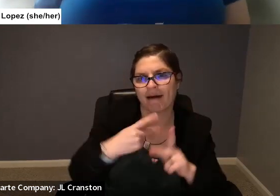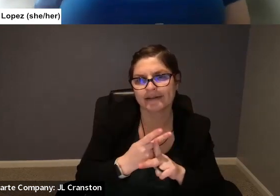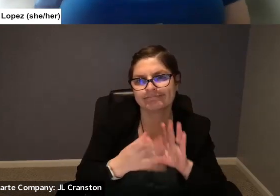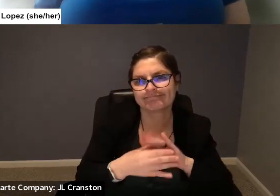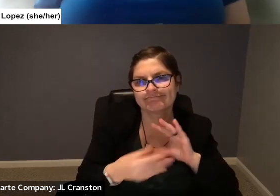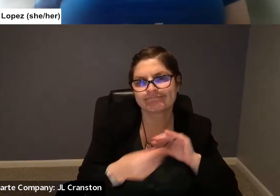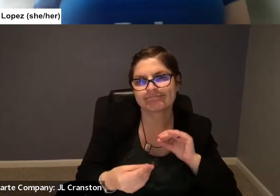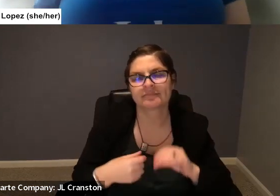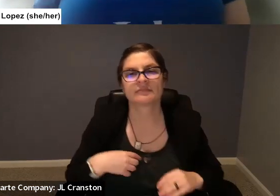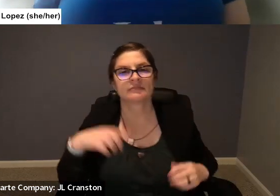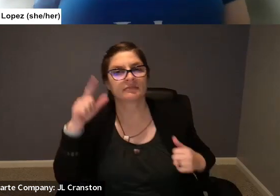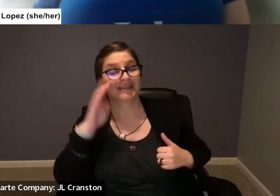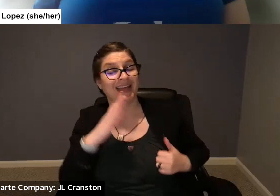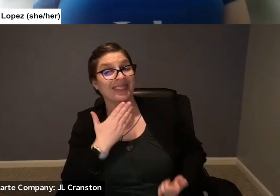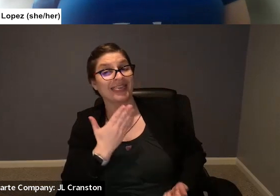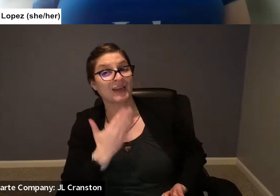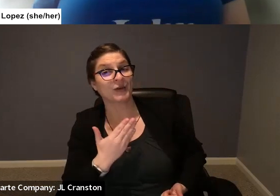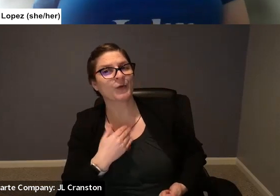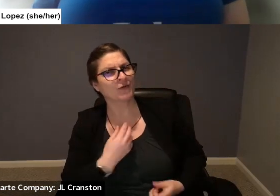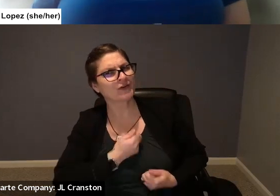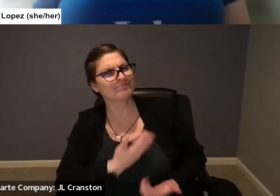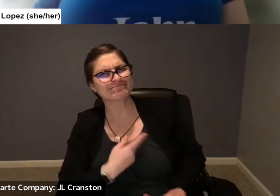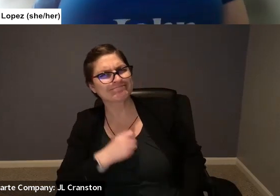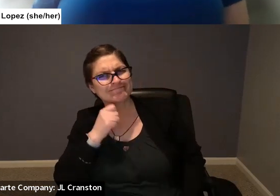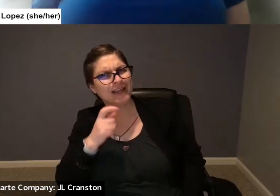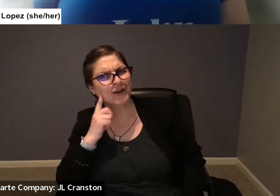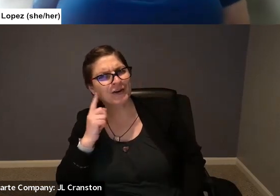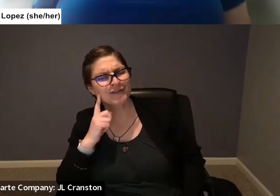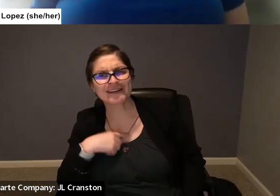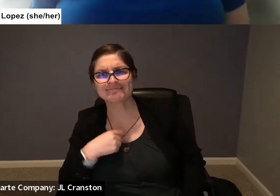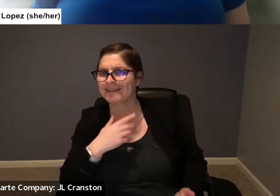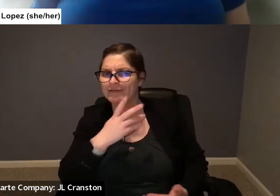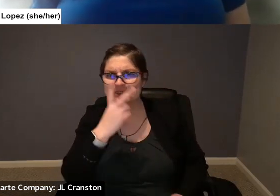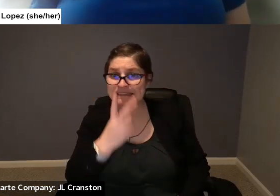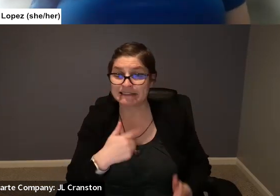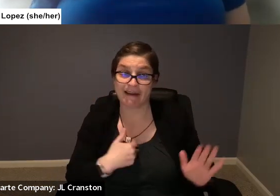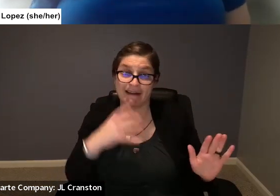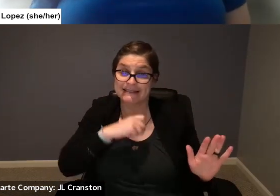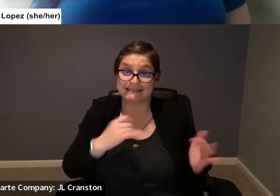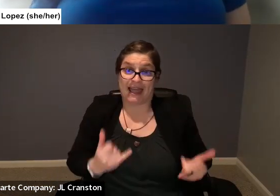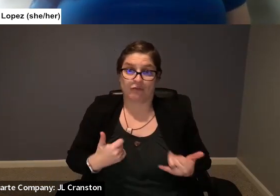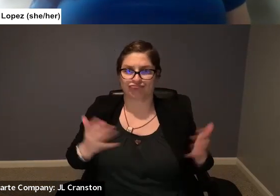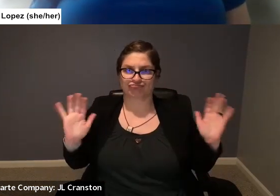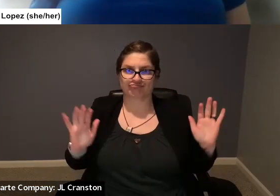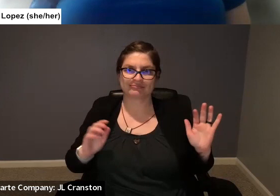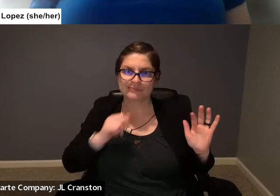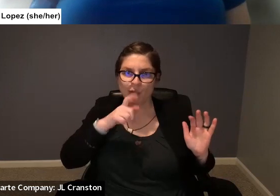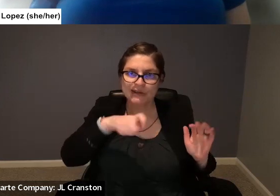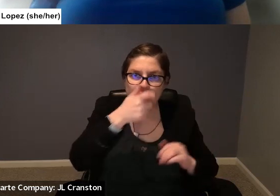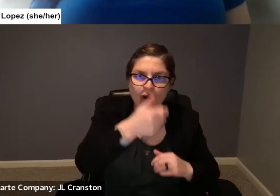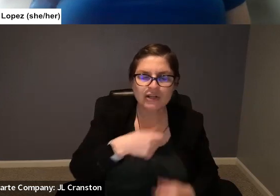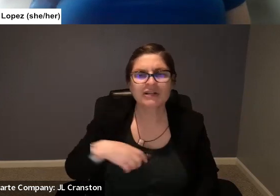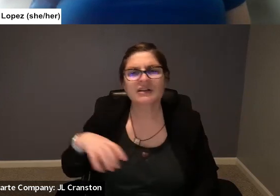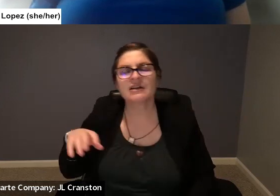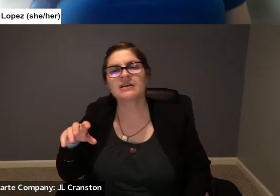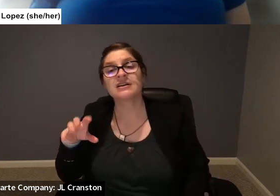Thanks for sharing that. Hadn't heard of it, hadn't seen it, probably not going to watch it. Dominick, any quick comments? Yeah, can you repeat